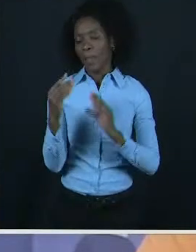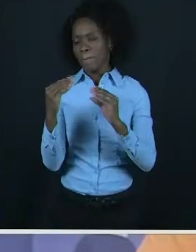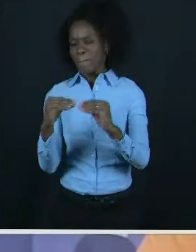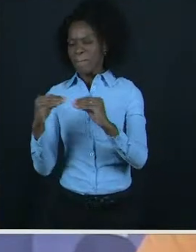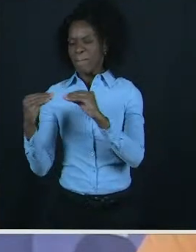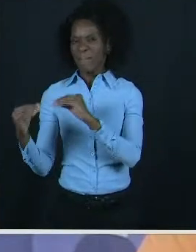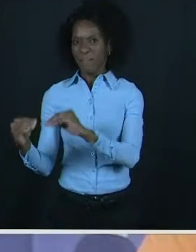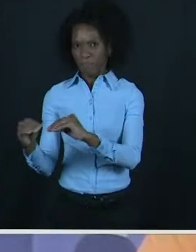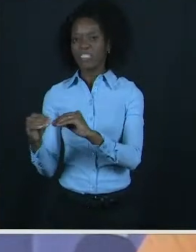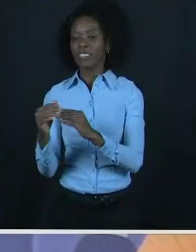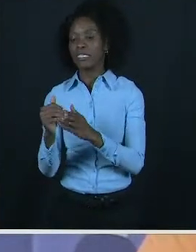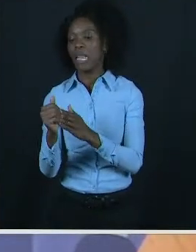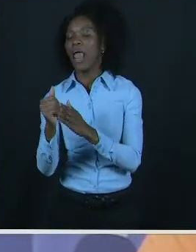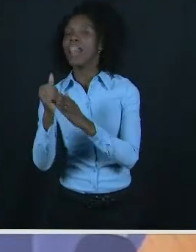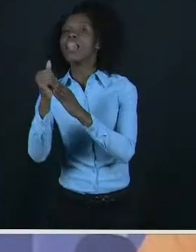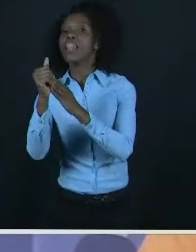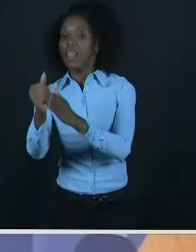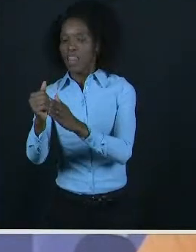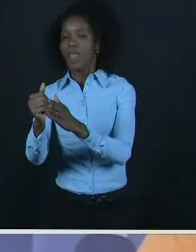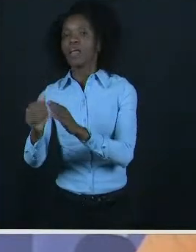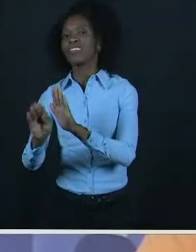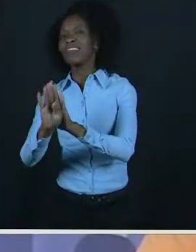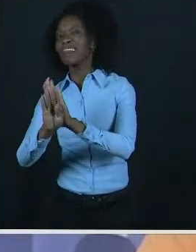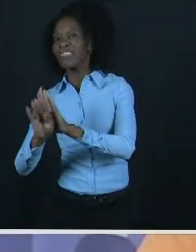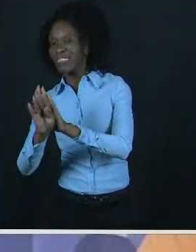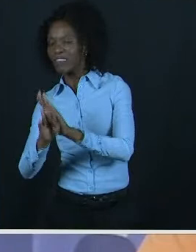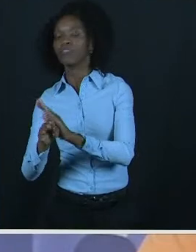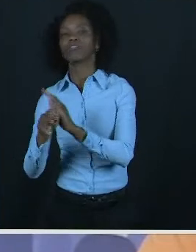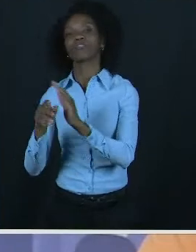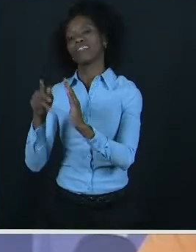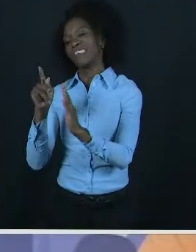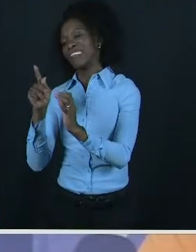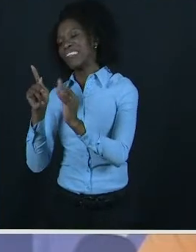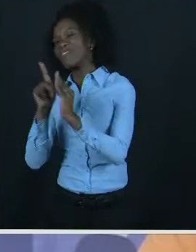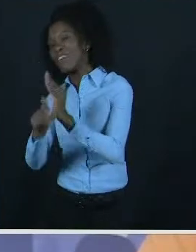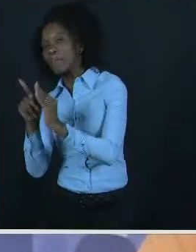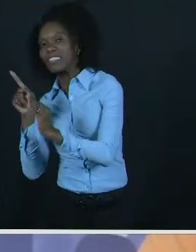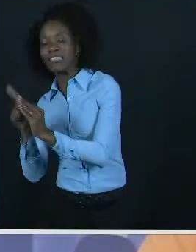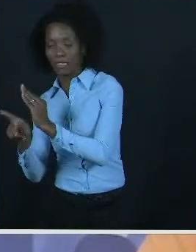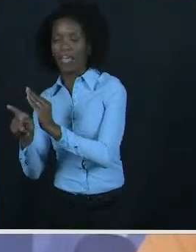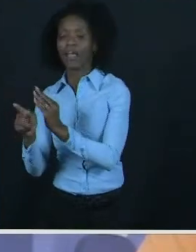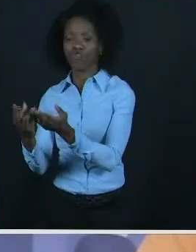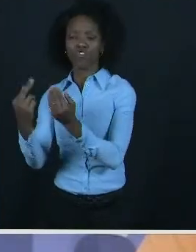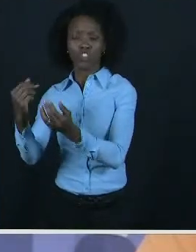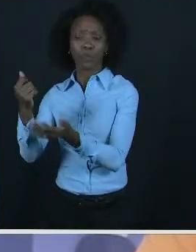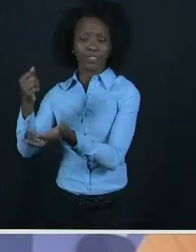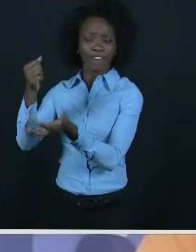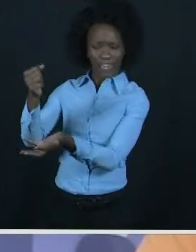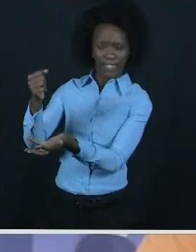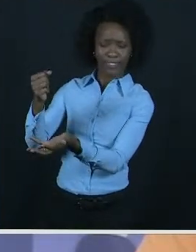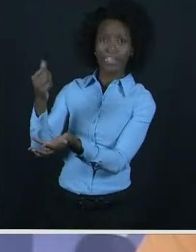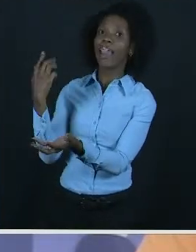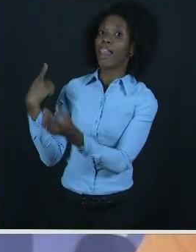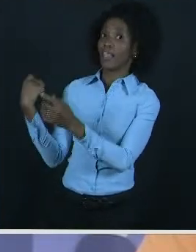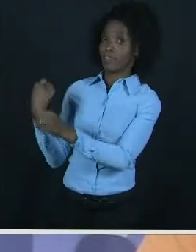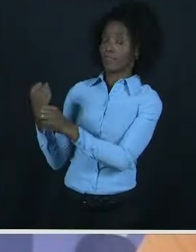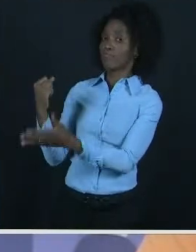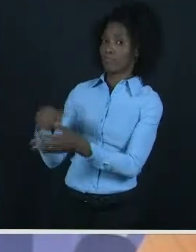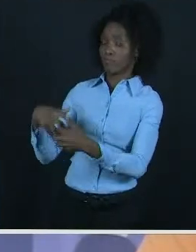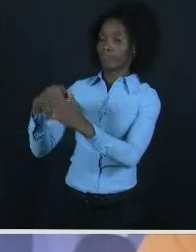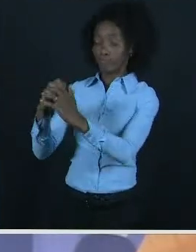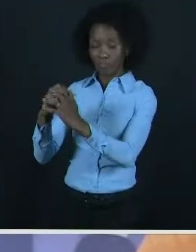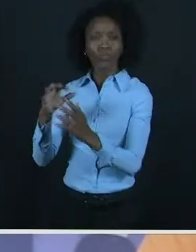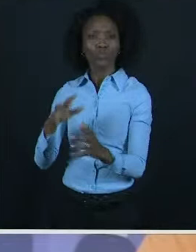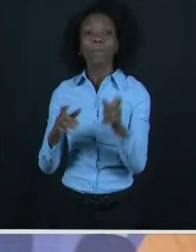sector-led gender-based violence and femicide response fund. Someone was asking about this fund, and this